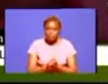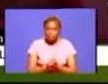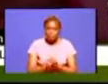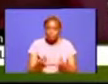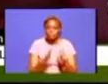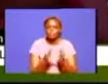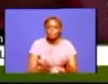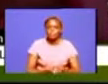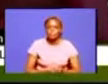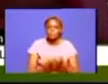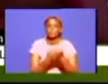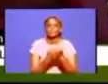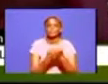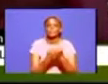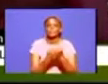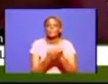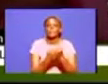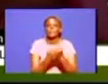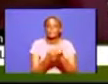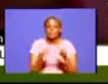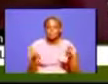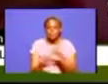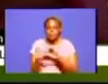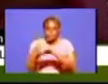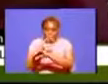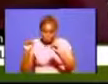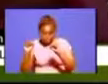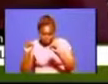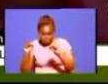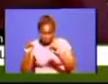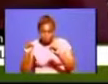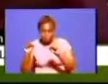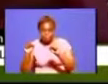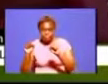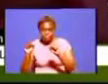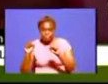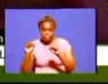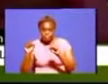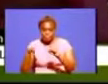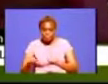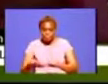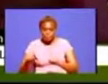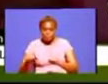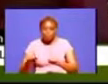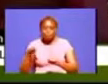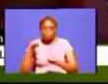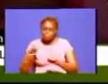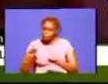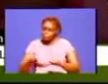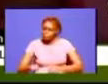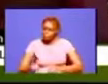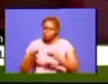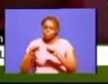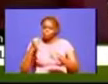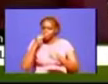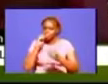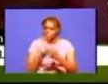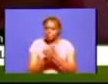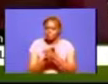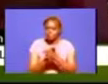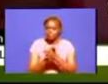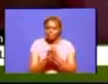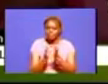to support the Deputy President of the Republic of Kenya, being the chief crack hustler, for believing in a hustler like